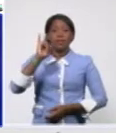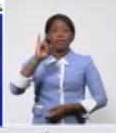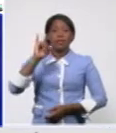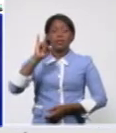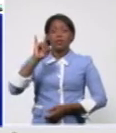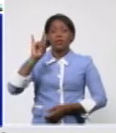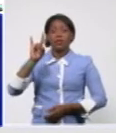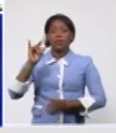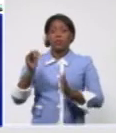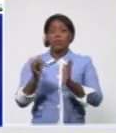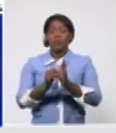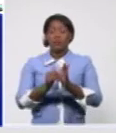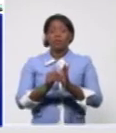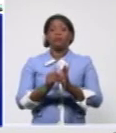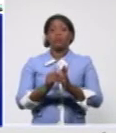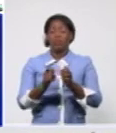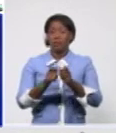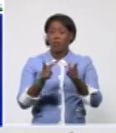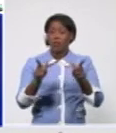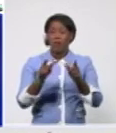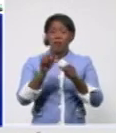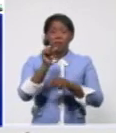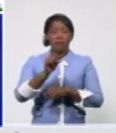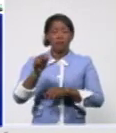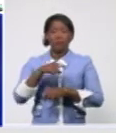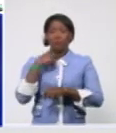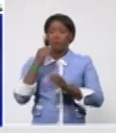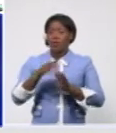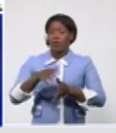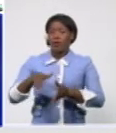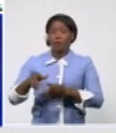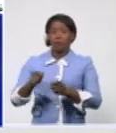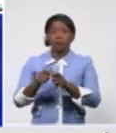4,023,179 confirmed cases, and